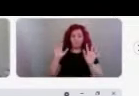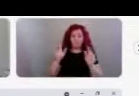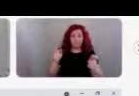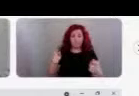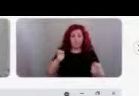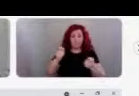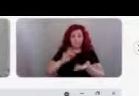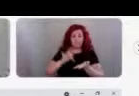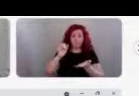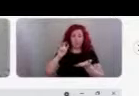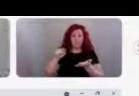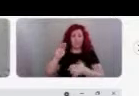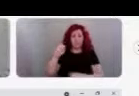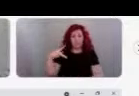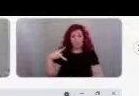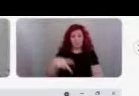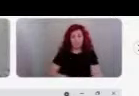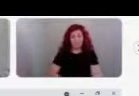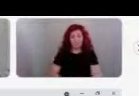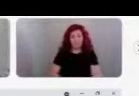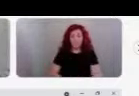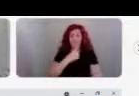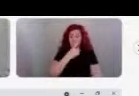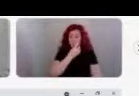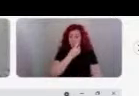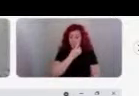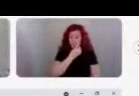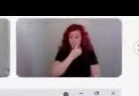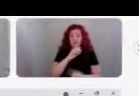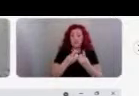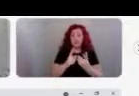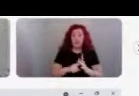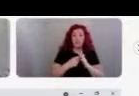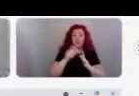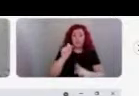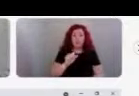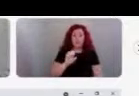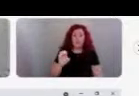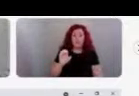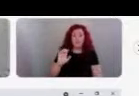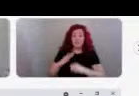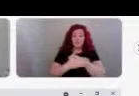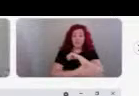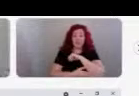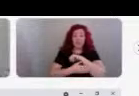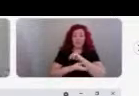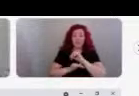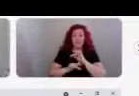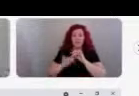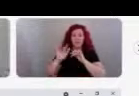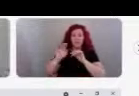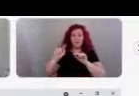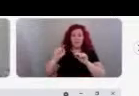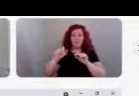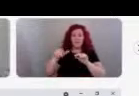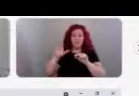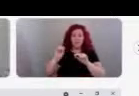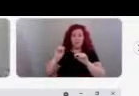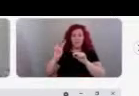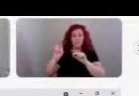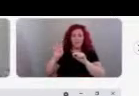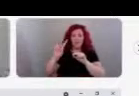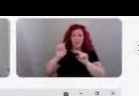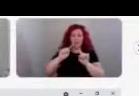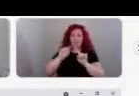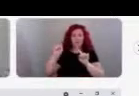map the district would start in southeastern pima county in vail then snake up to tanka verdi go west across